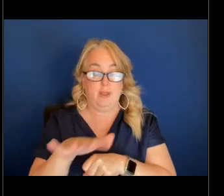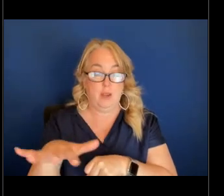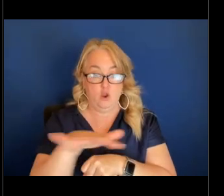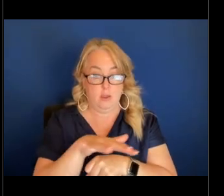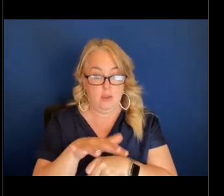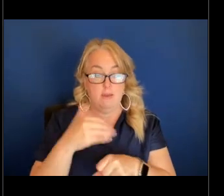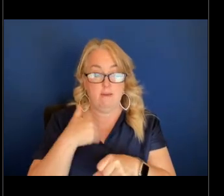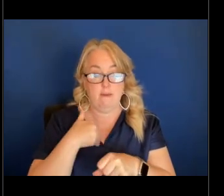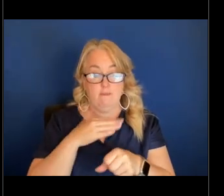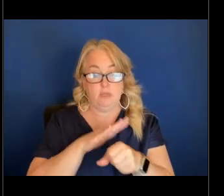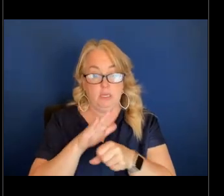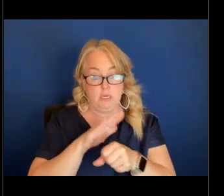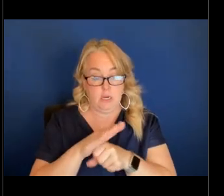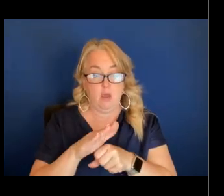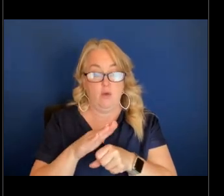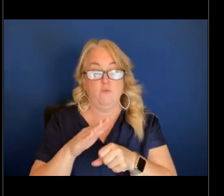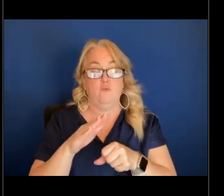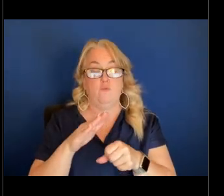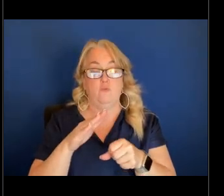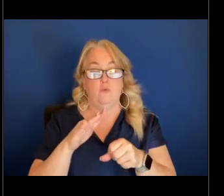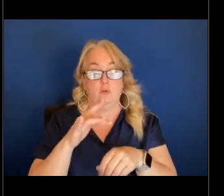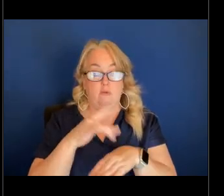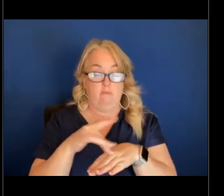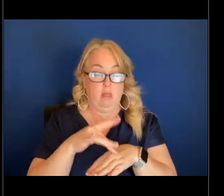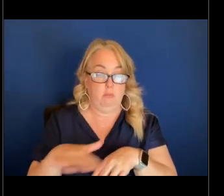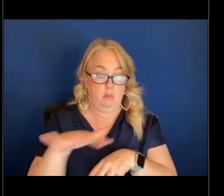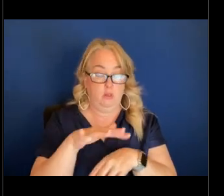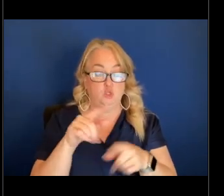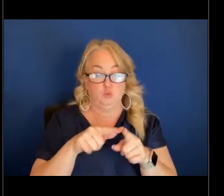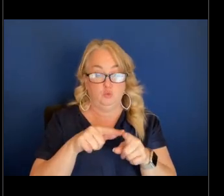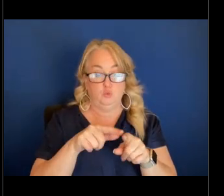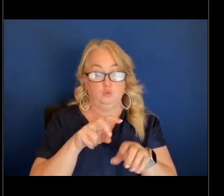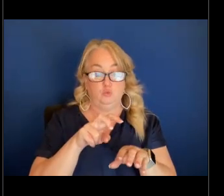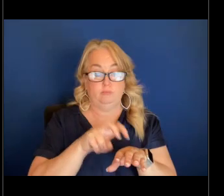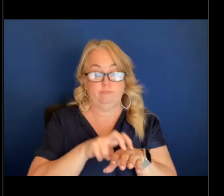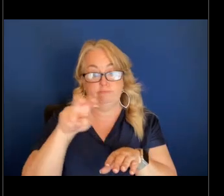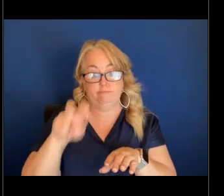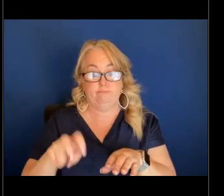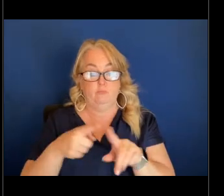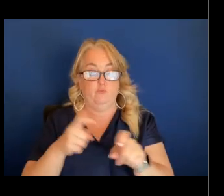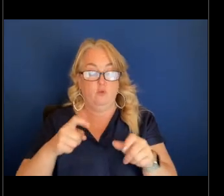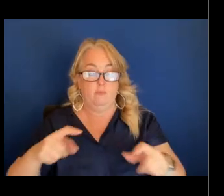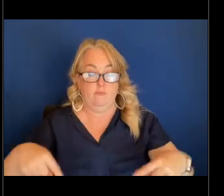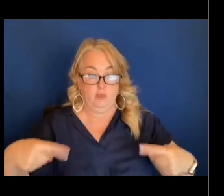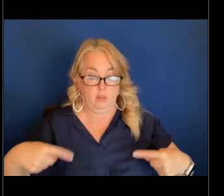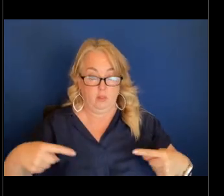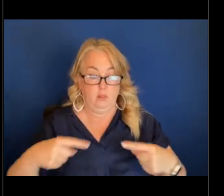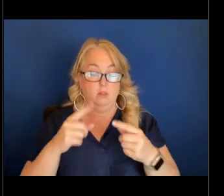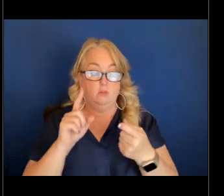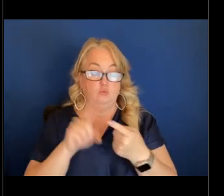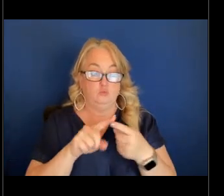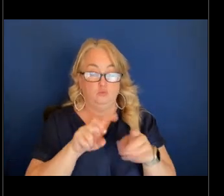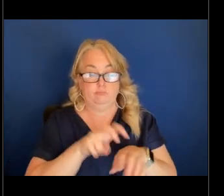enough room to unload a wheelchair and get out of a vehicle safely.